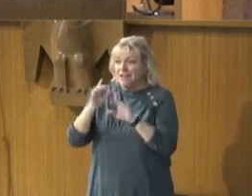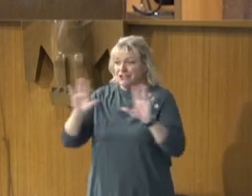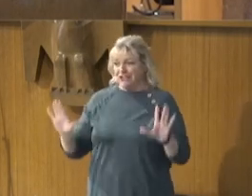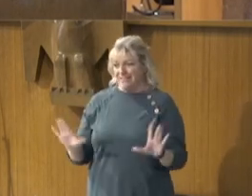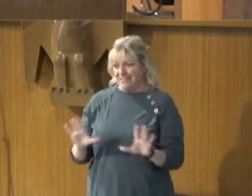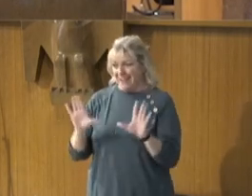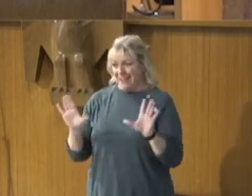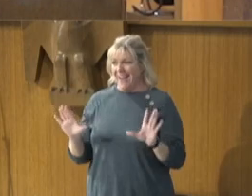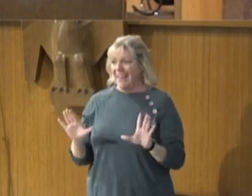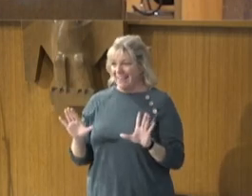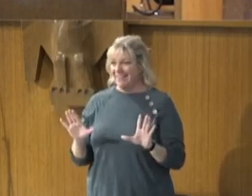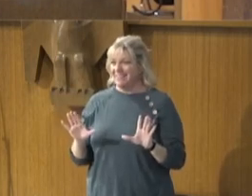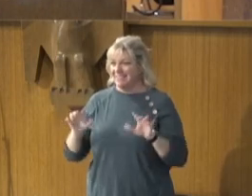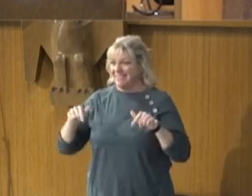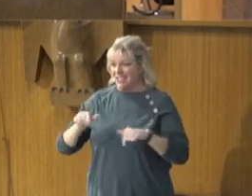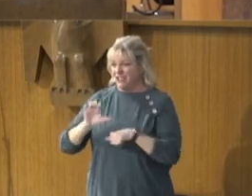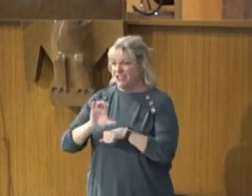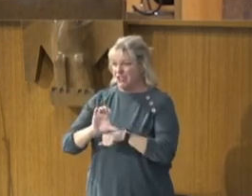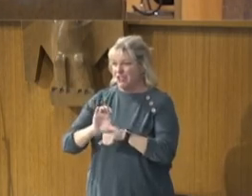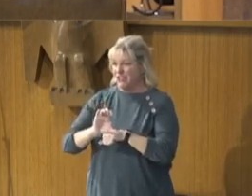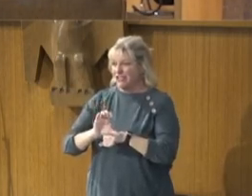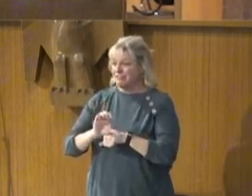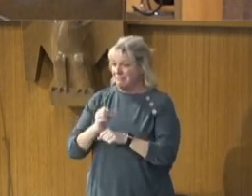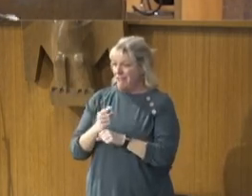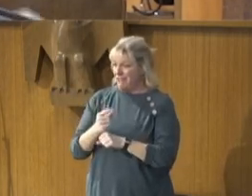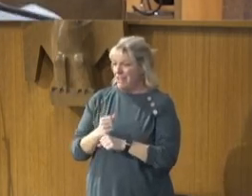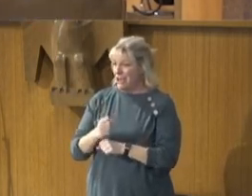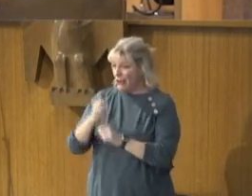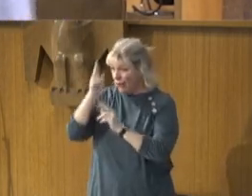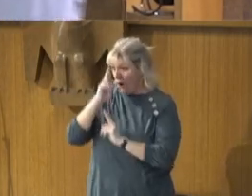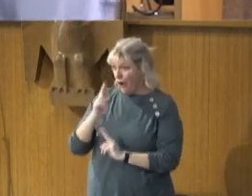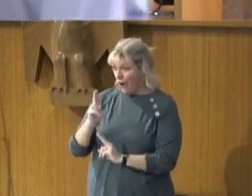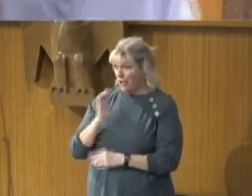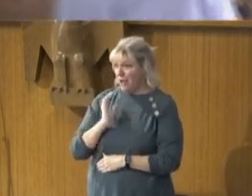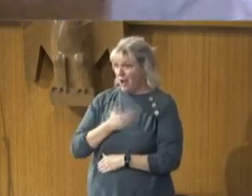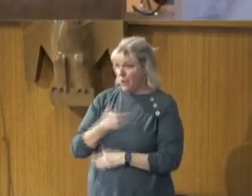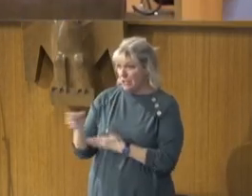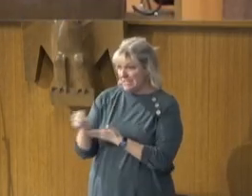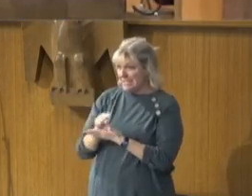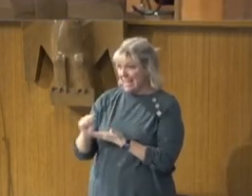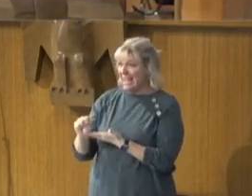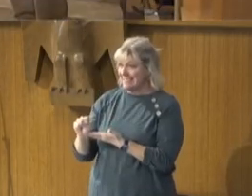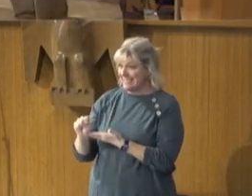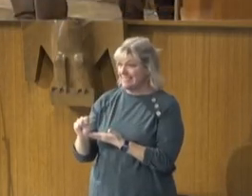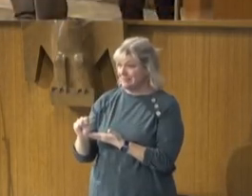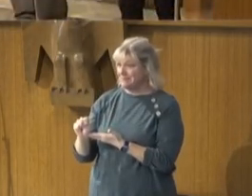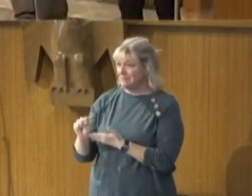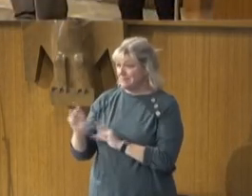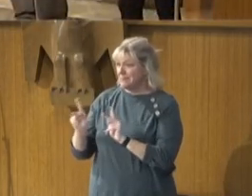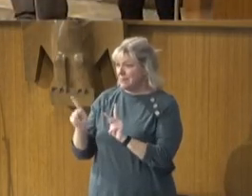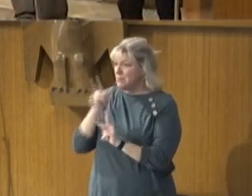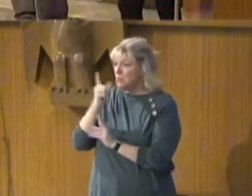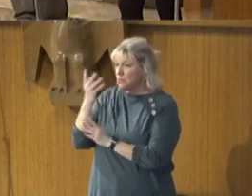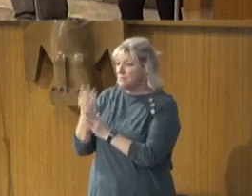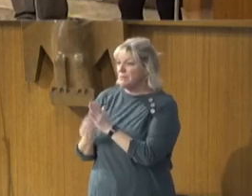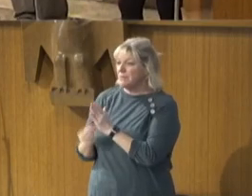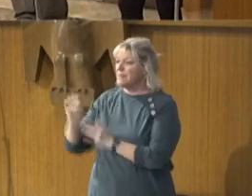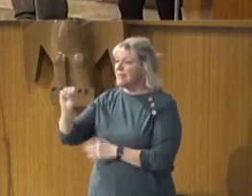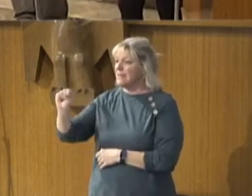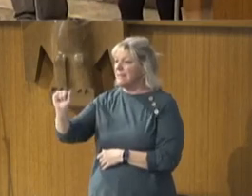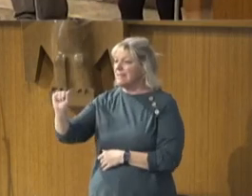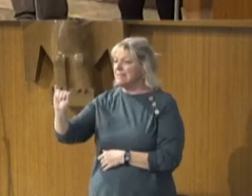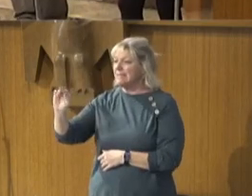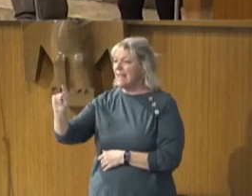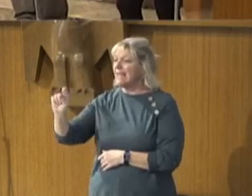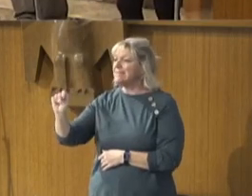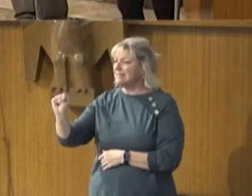in the life of the church, and we are honoring our saints in the church. And so we're going to be coming down to